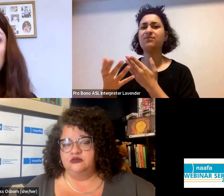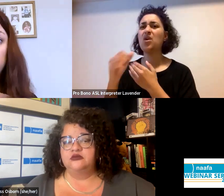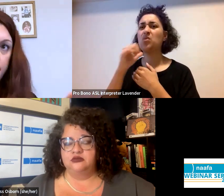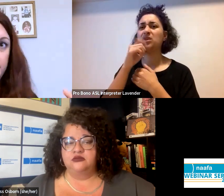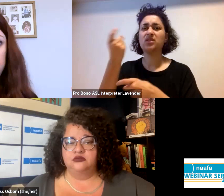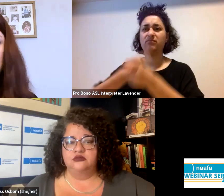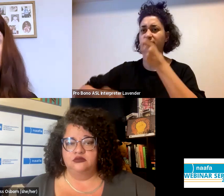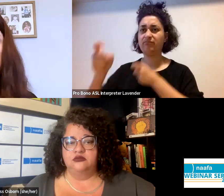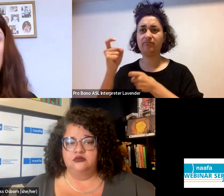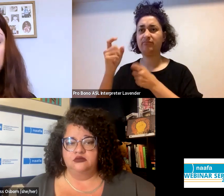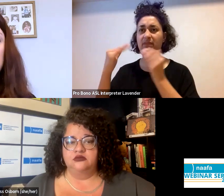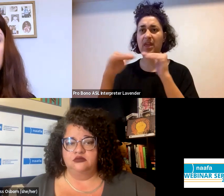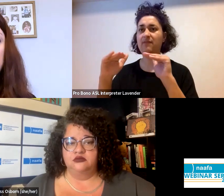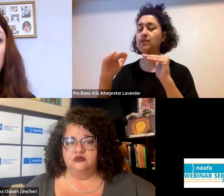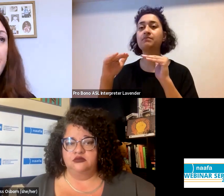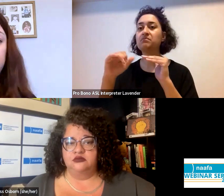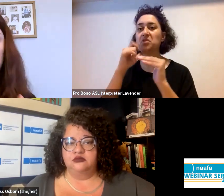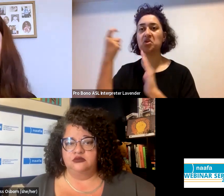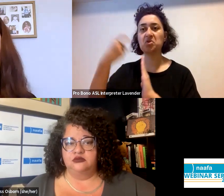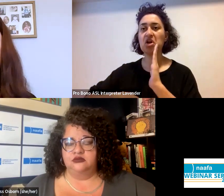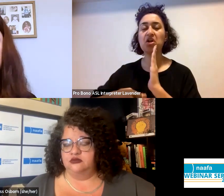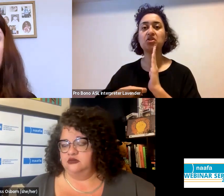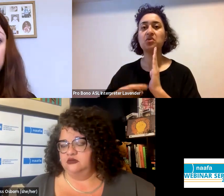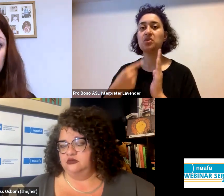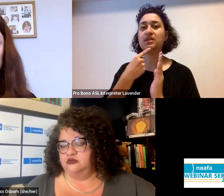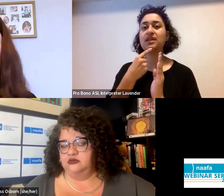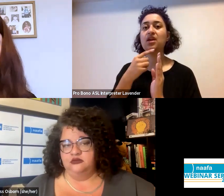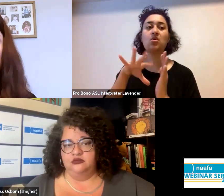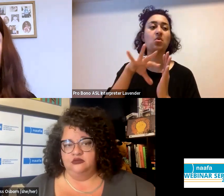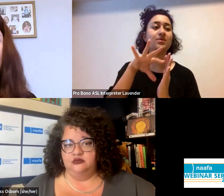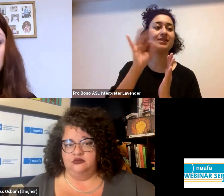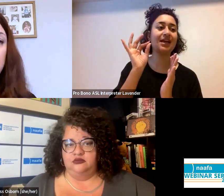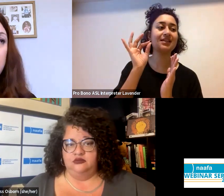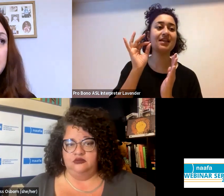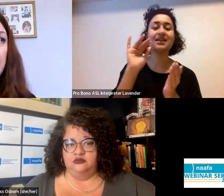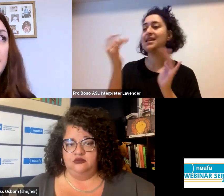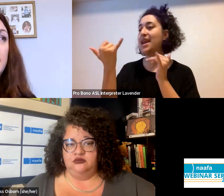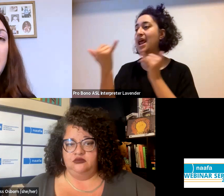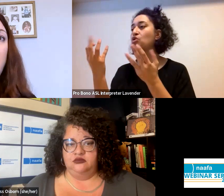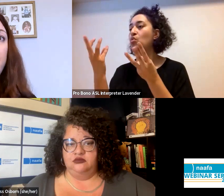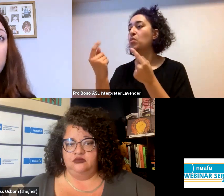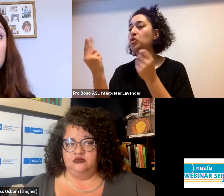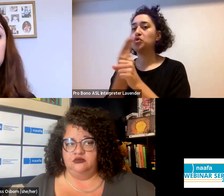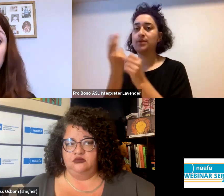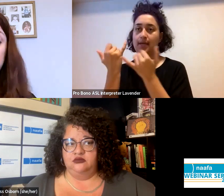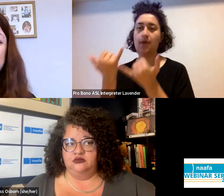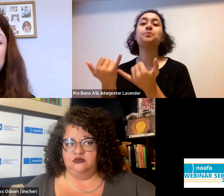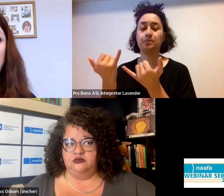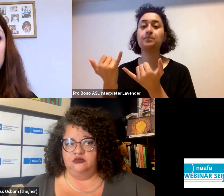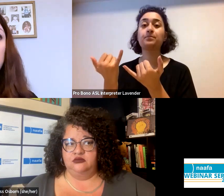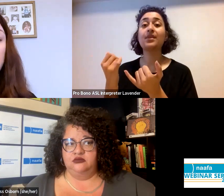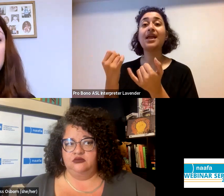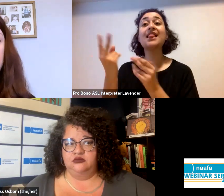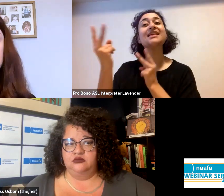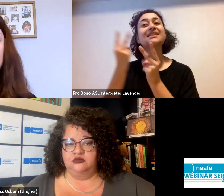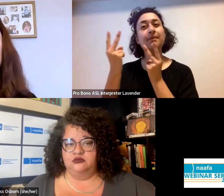trade, so to speak, in terms of going from what was selected to what we're actually using. On the cemetery